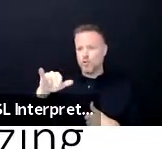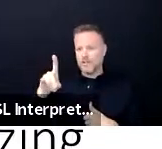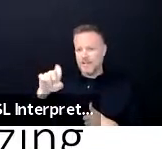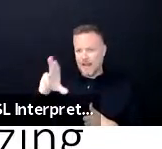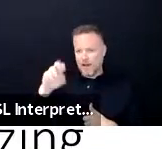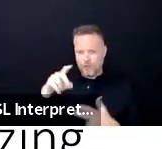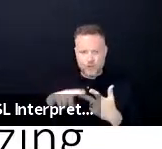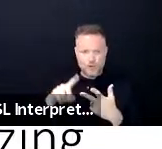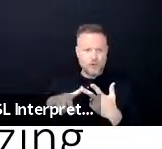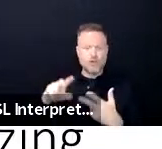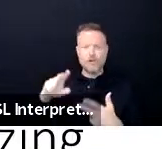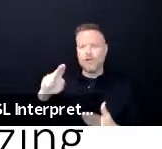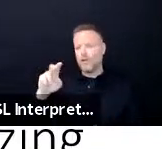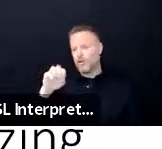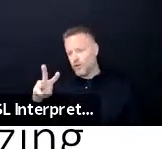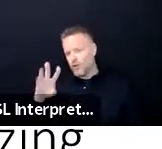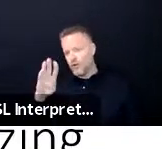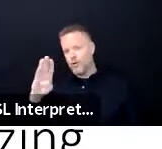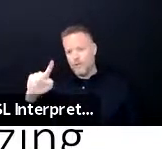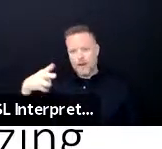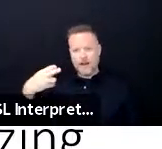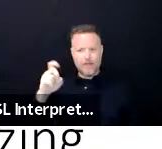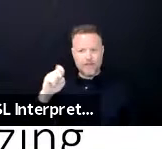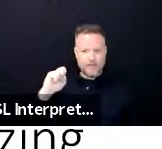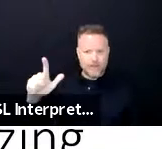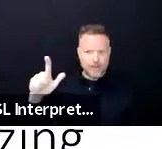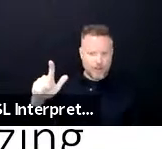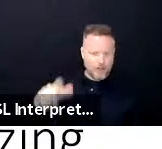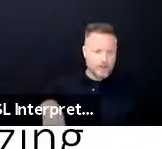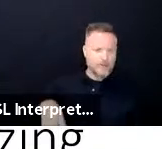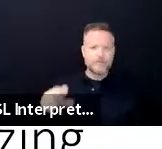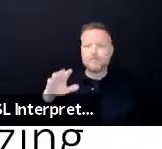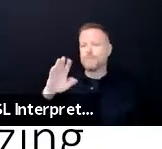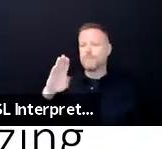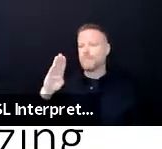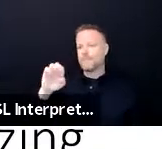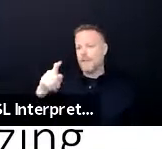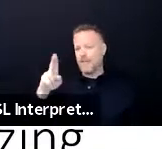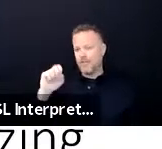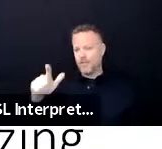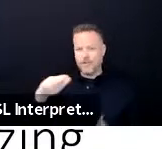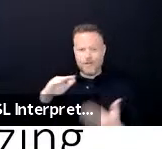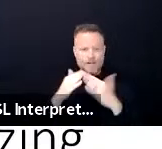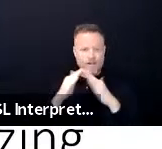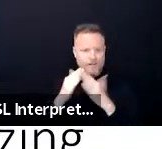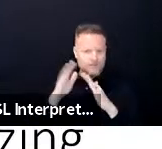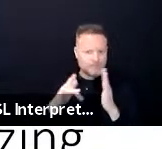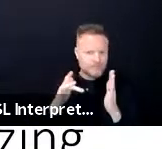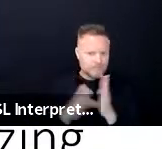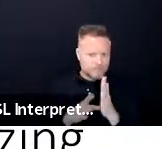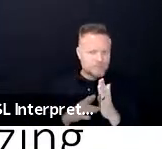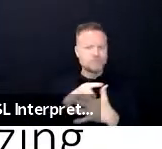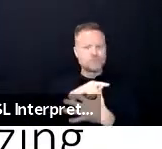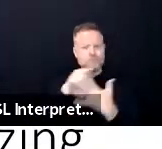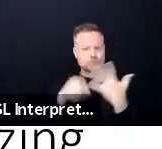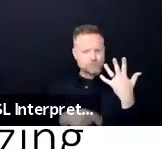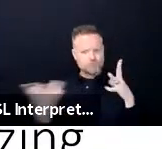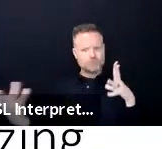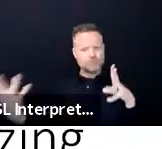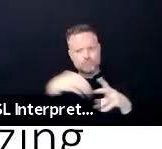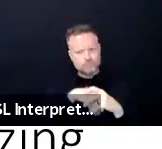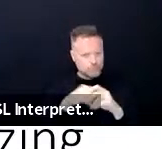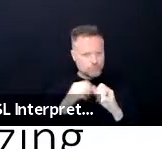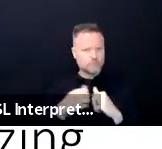Salem, New Bethel, the Bethel Neighborhood Center, and there were others that worked with us. Some of the